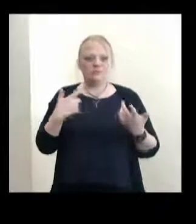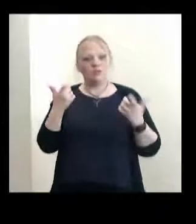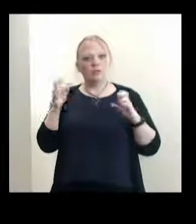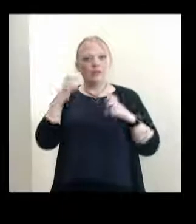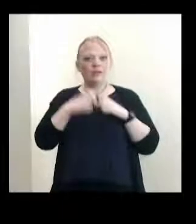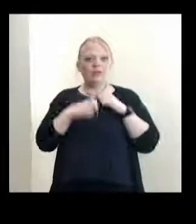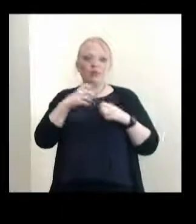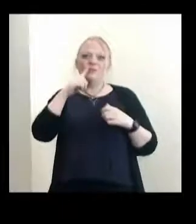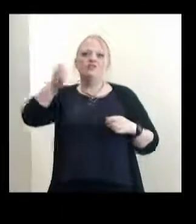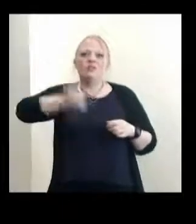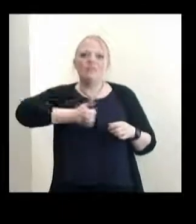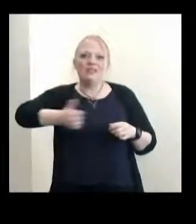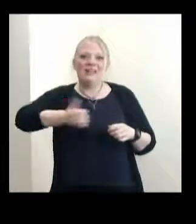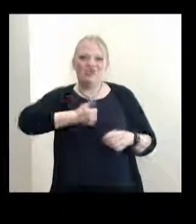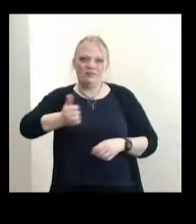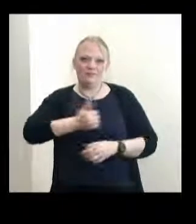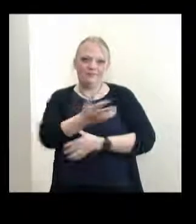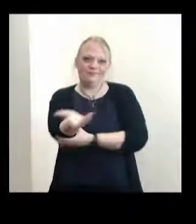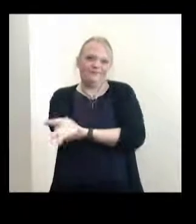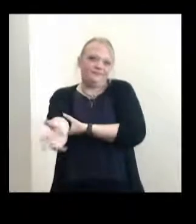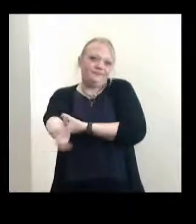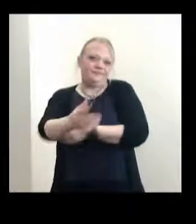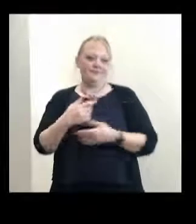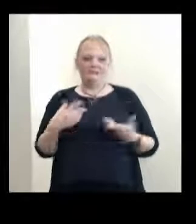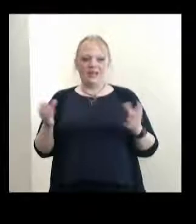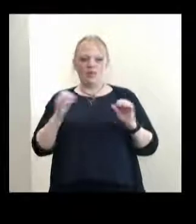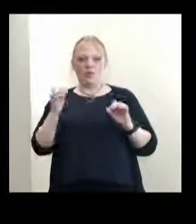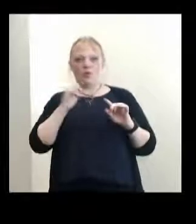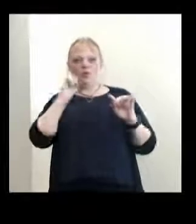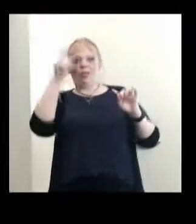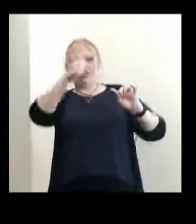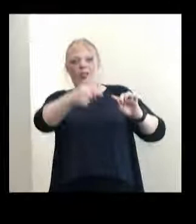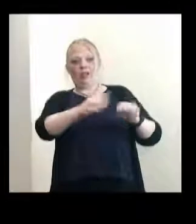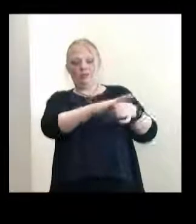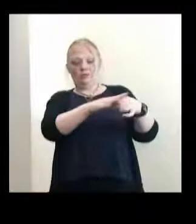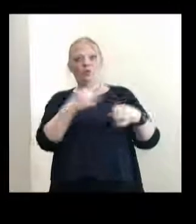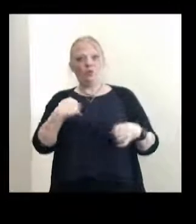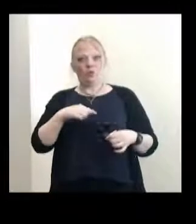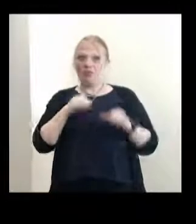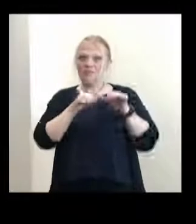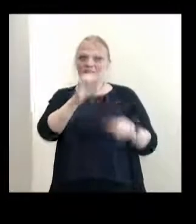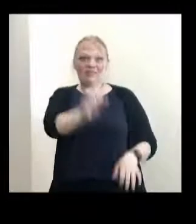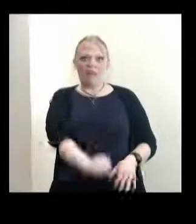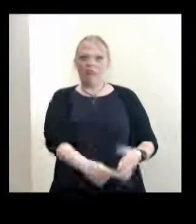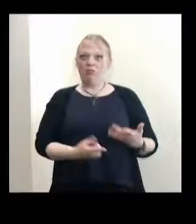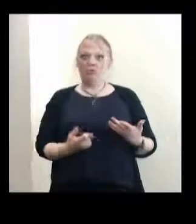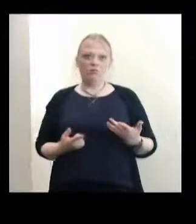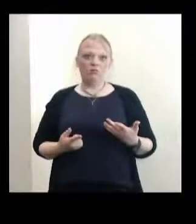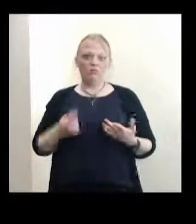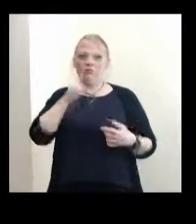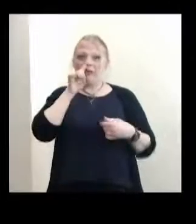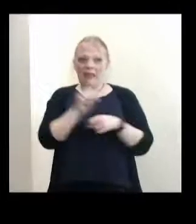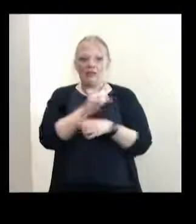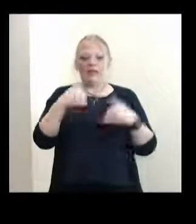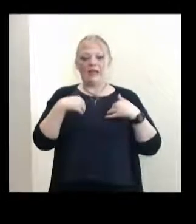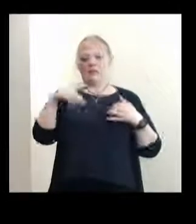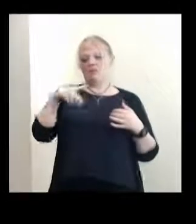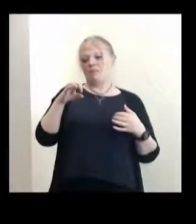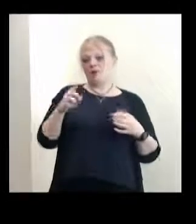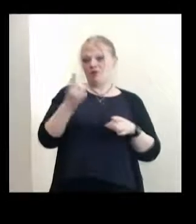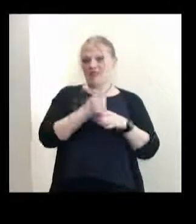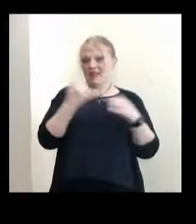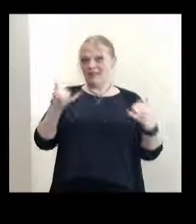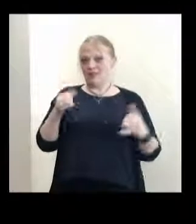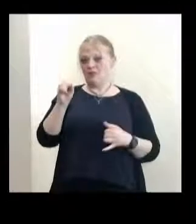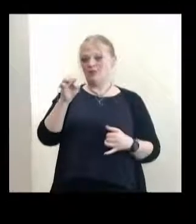It's transportation because of the lack of potentially having sites out there. We've been down south. We're continuing to be down south. We actually have a pod going on right now at the